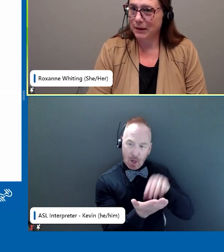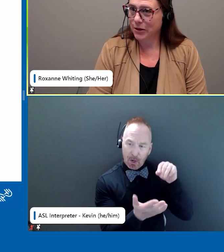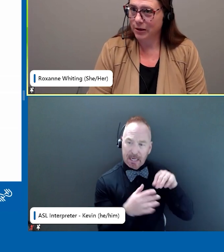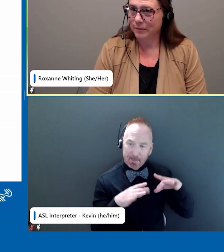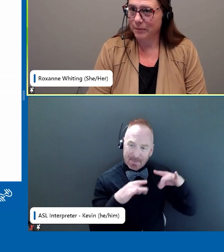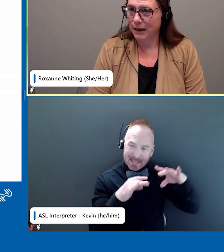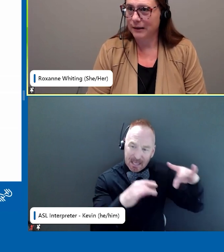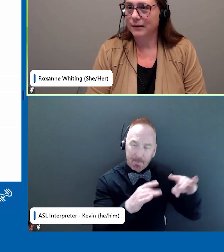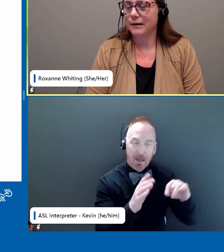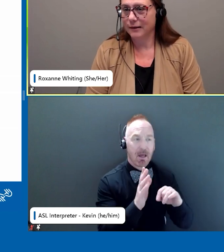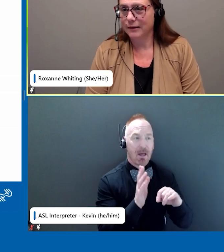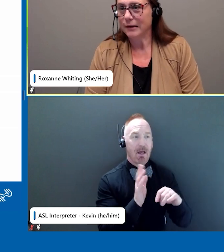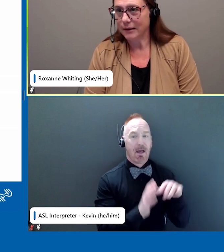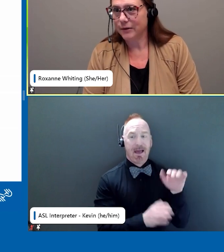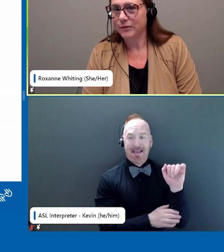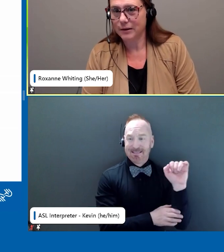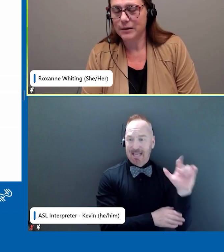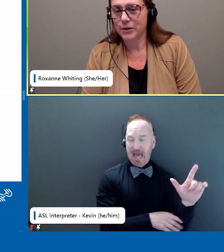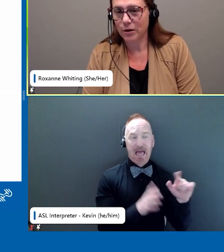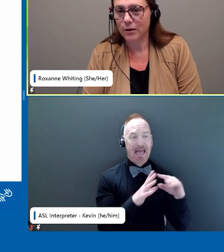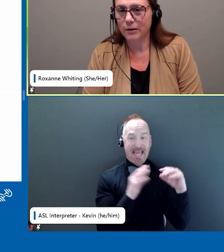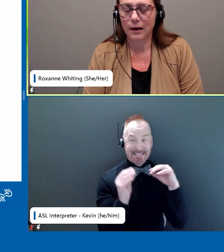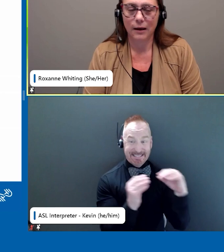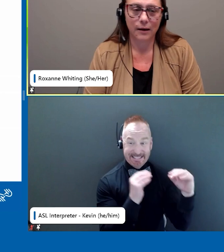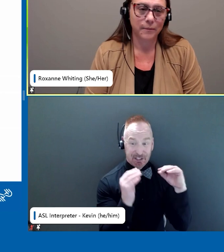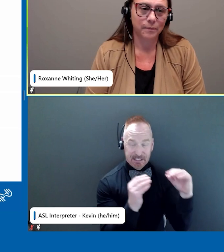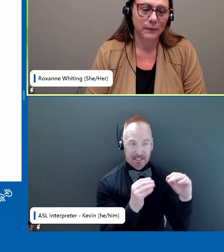when maybe they shouldn't be. There's